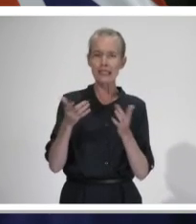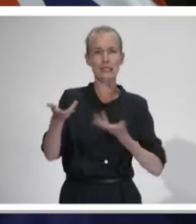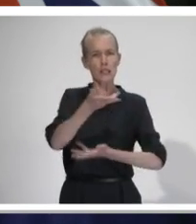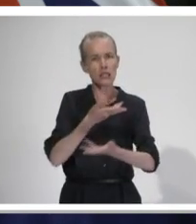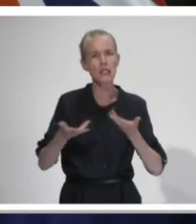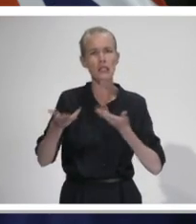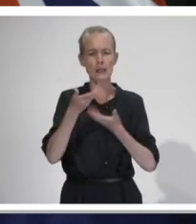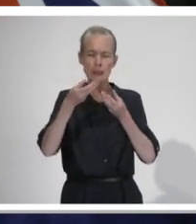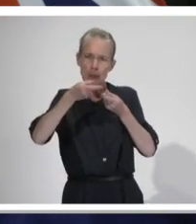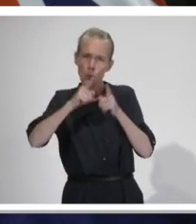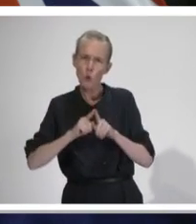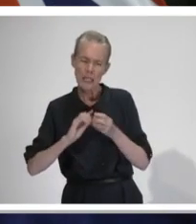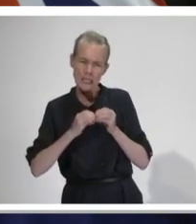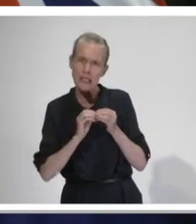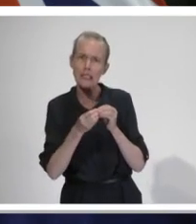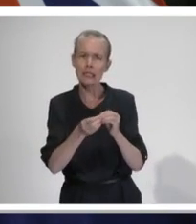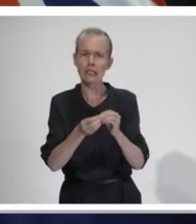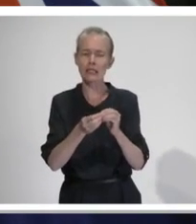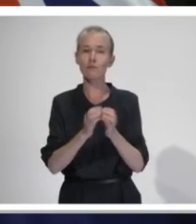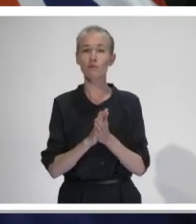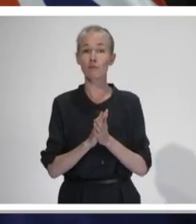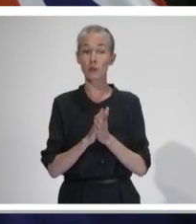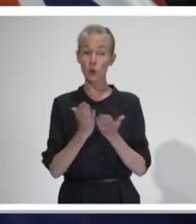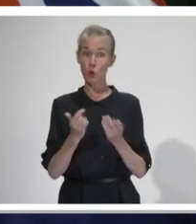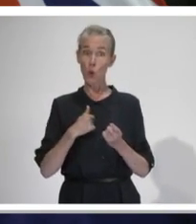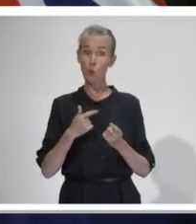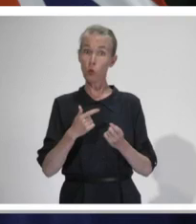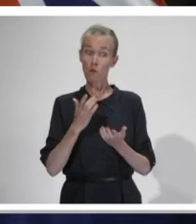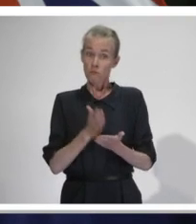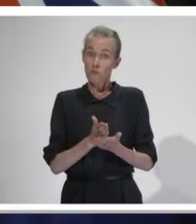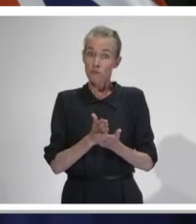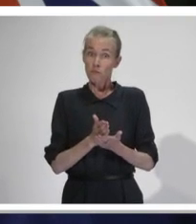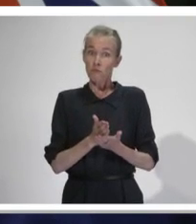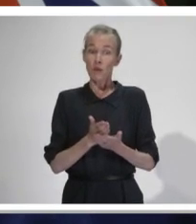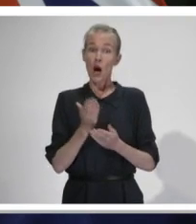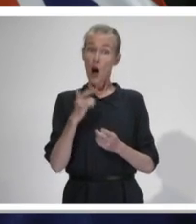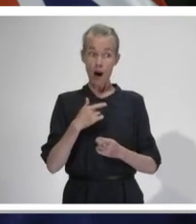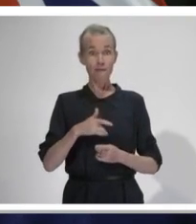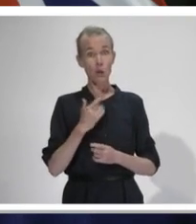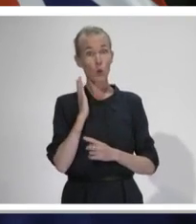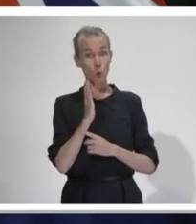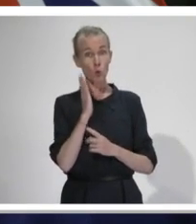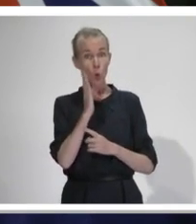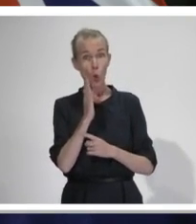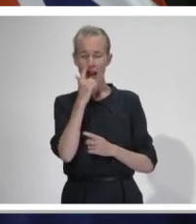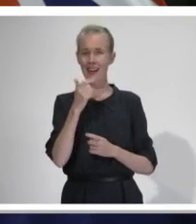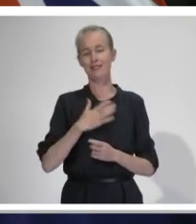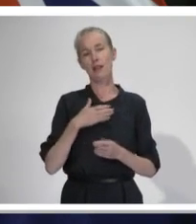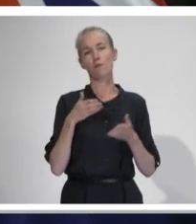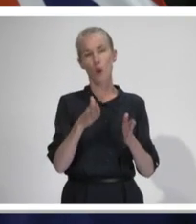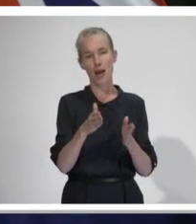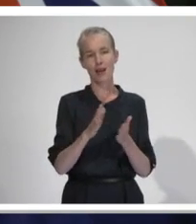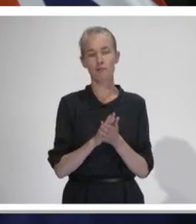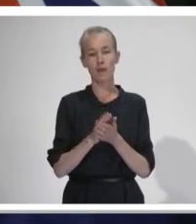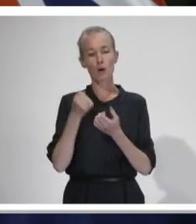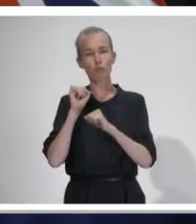situation where I believe we can make schools into a place that will be very safe for students and teachers,